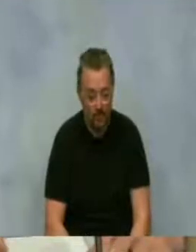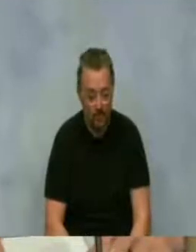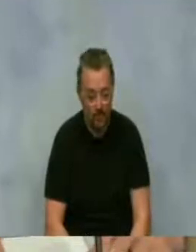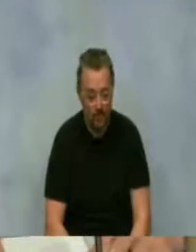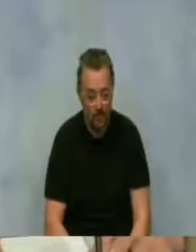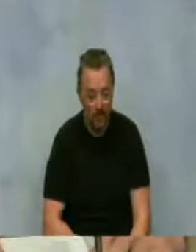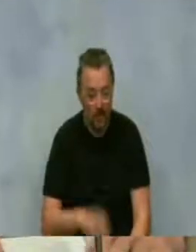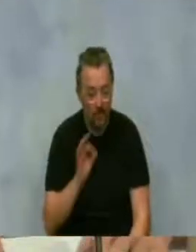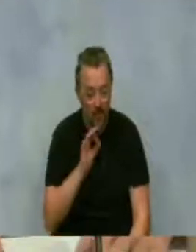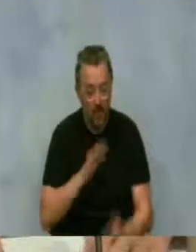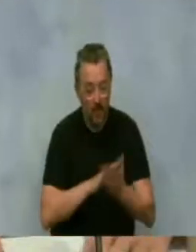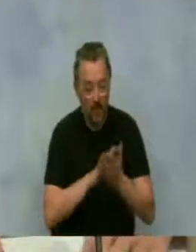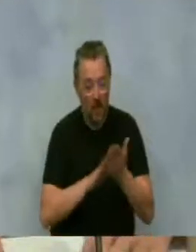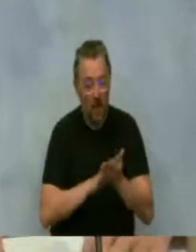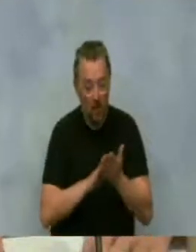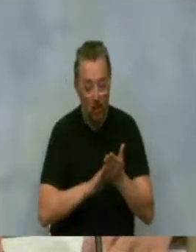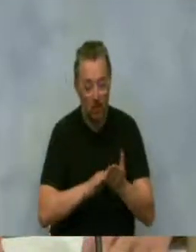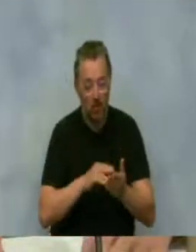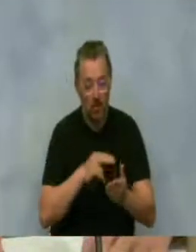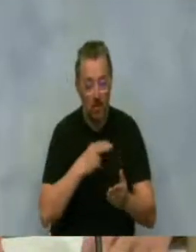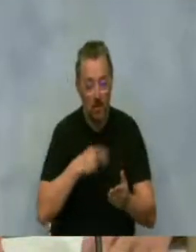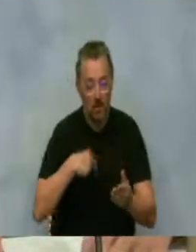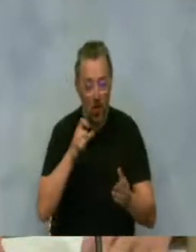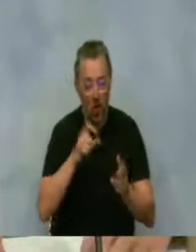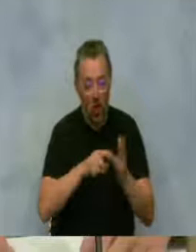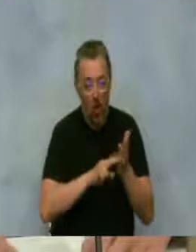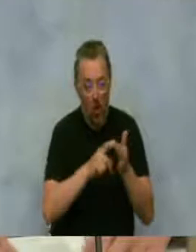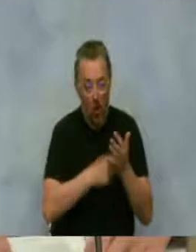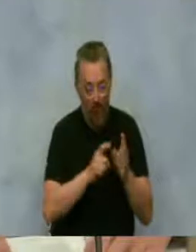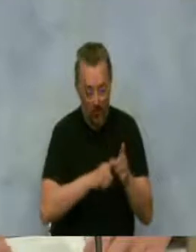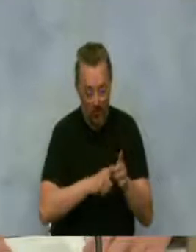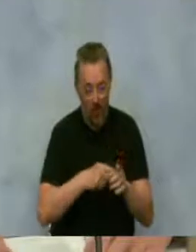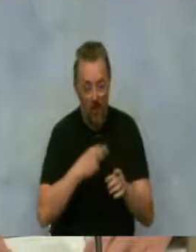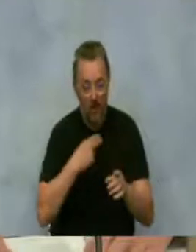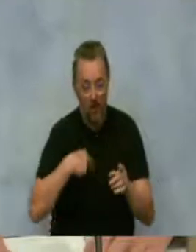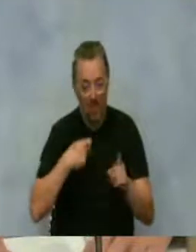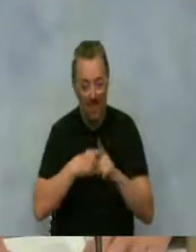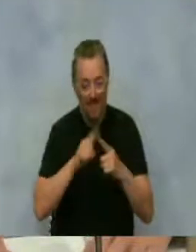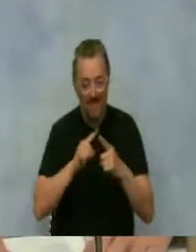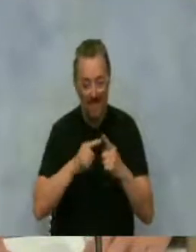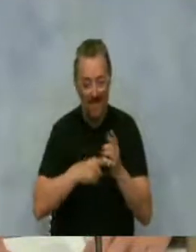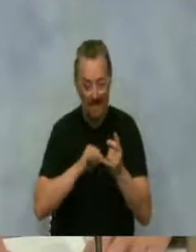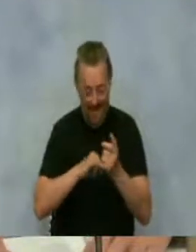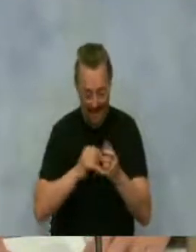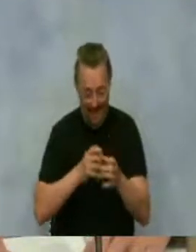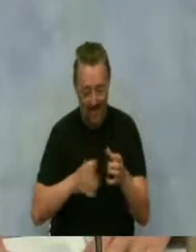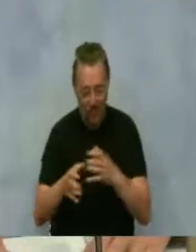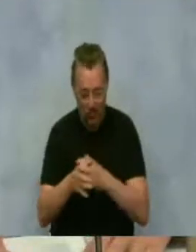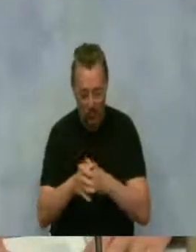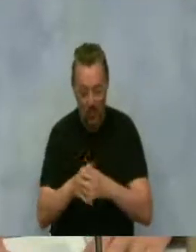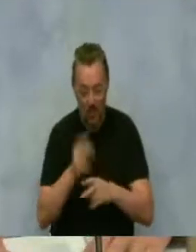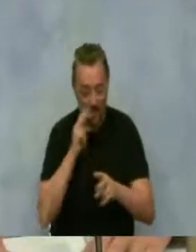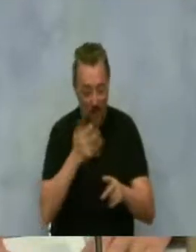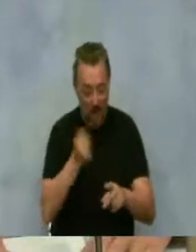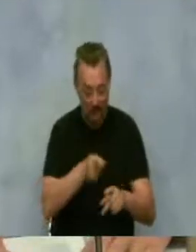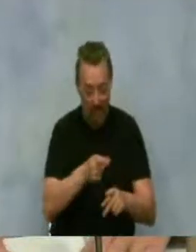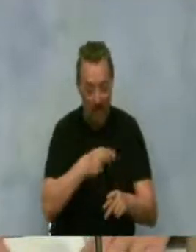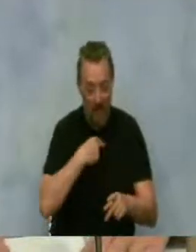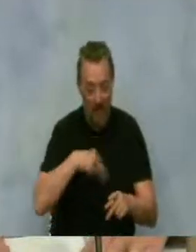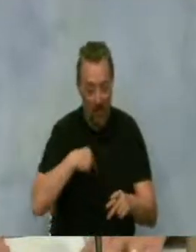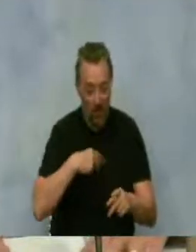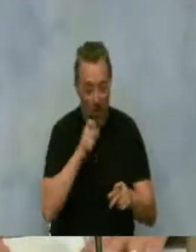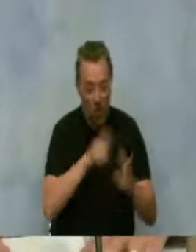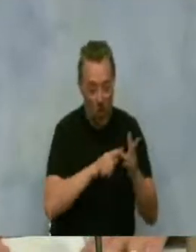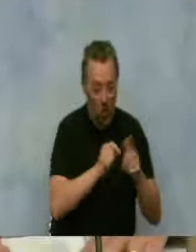Okay, I have apologies from Councillor Convery, and we have Councillor Keats substituting. I can also see that we have present Councillors